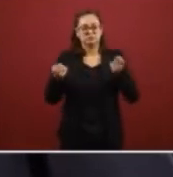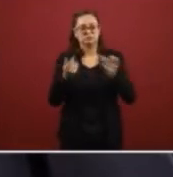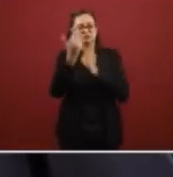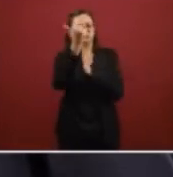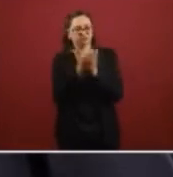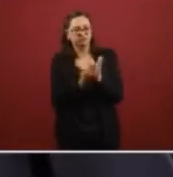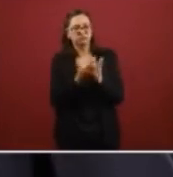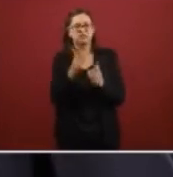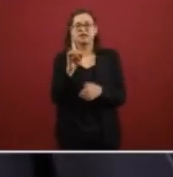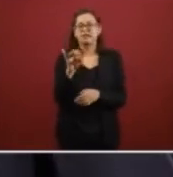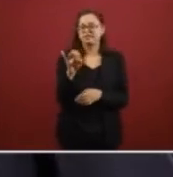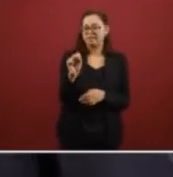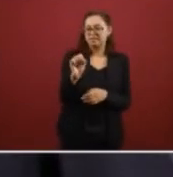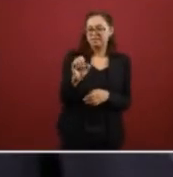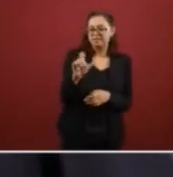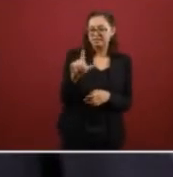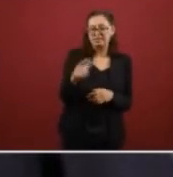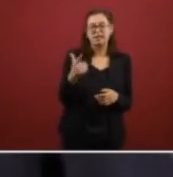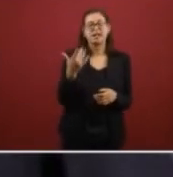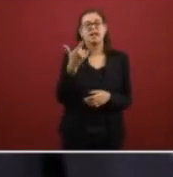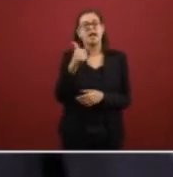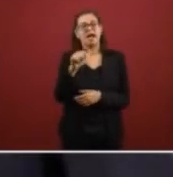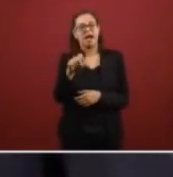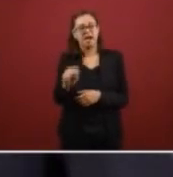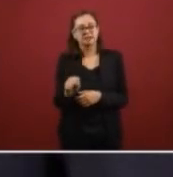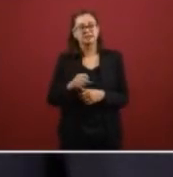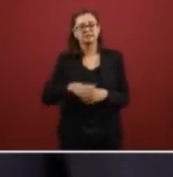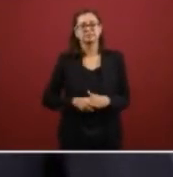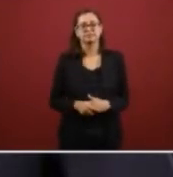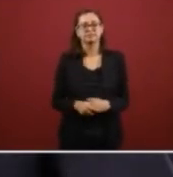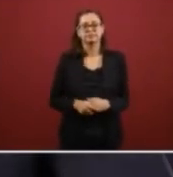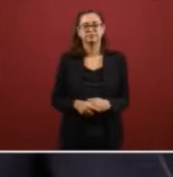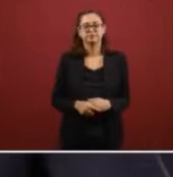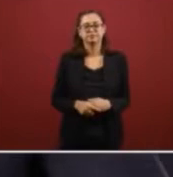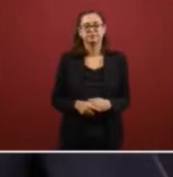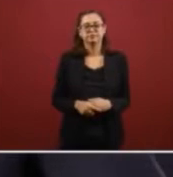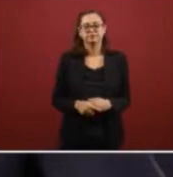gas, diesel, gas,